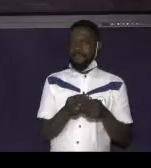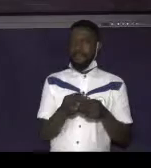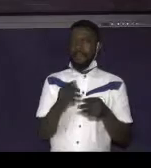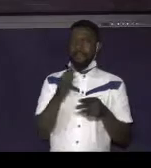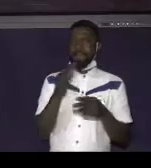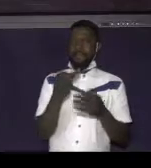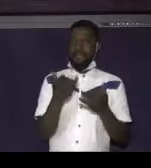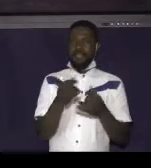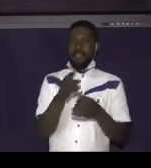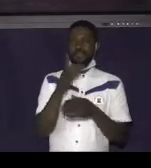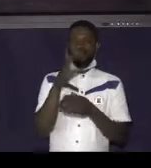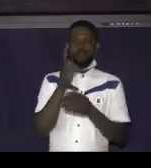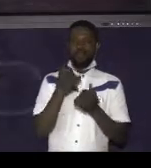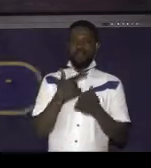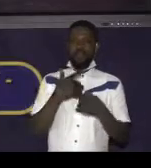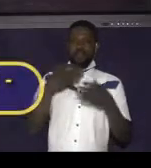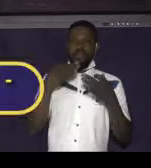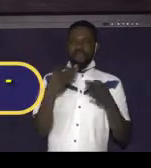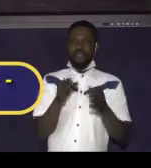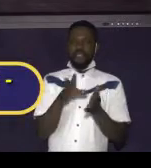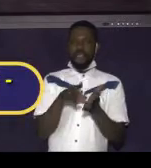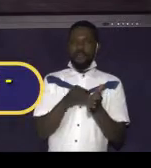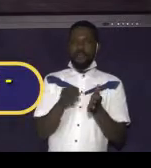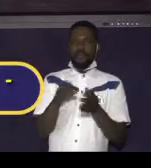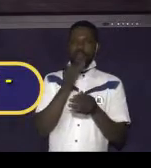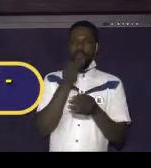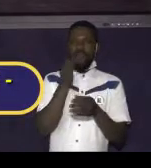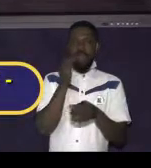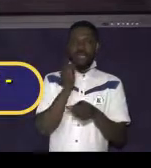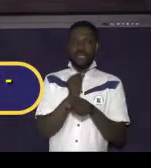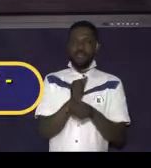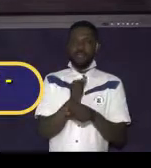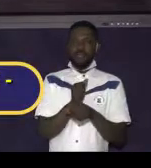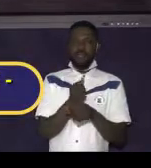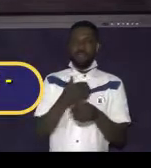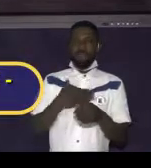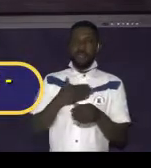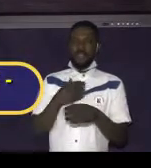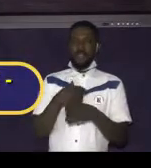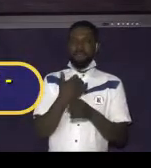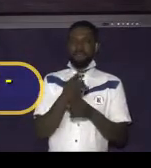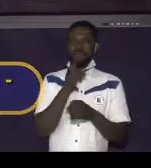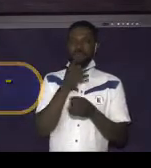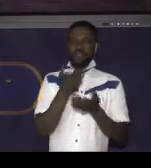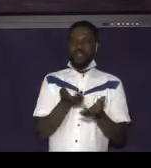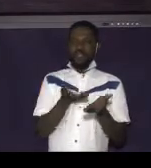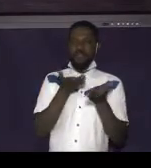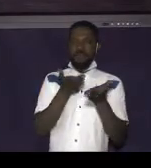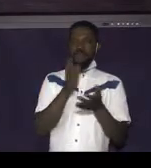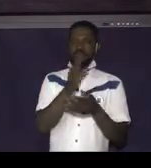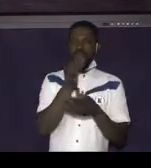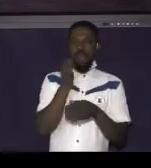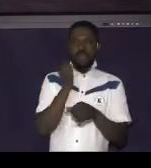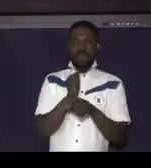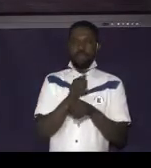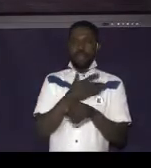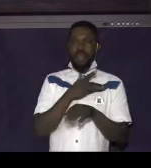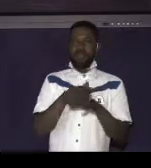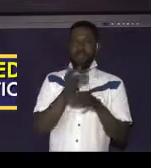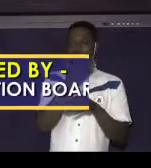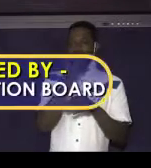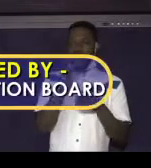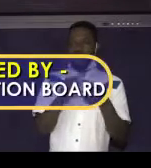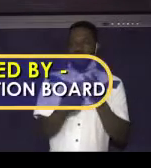By now, you should have finished copying your assignment. Please make sure you submit your assignment, and don't forget